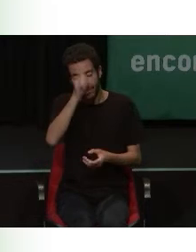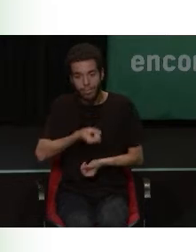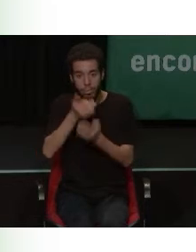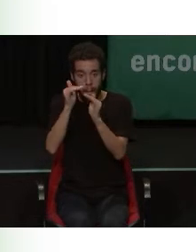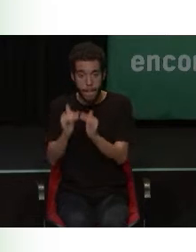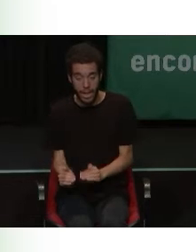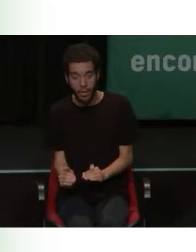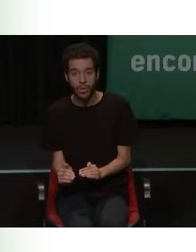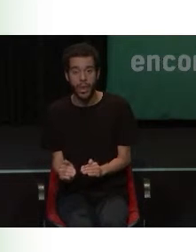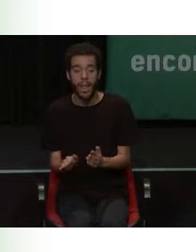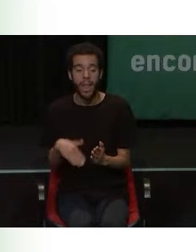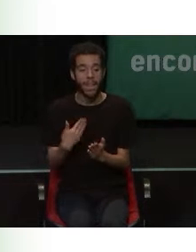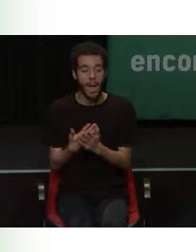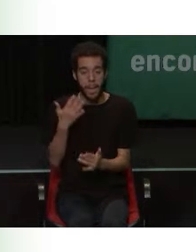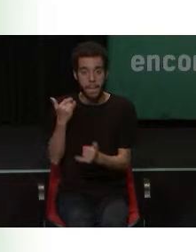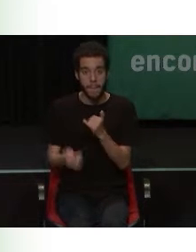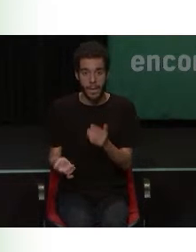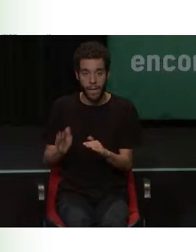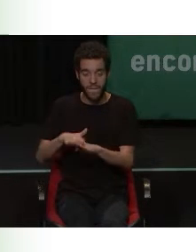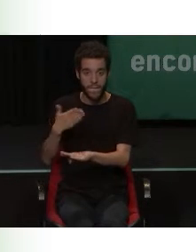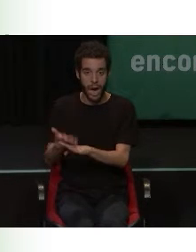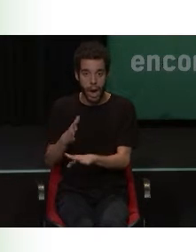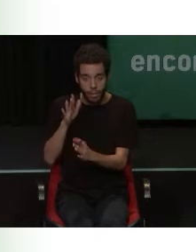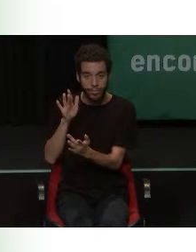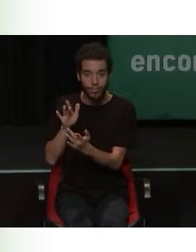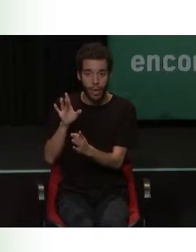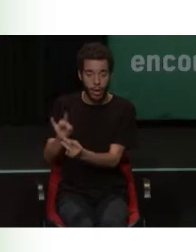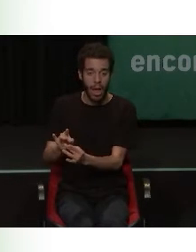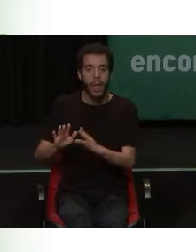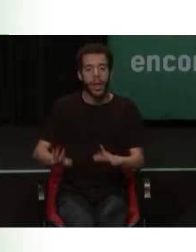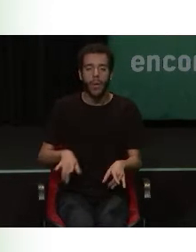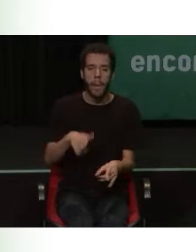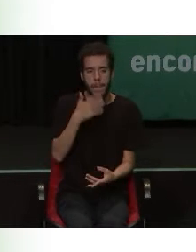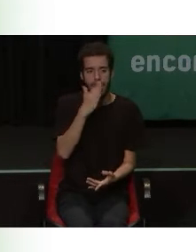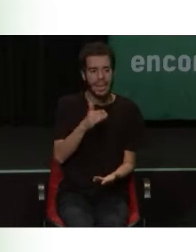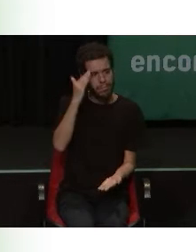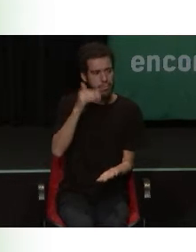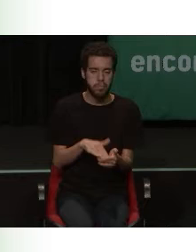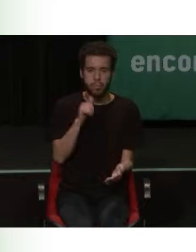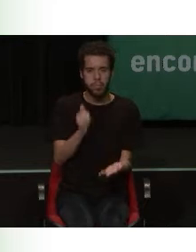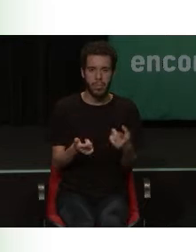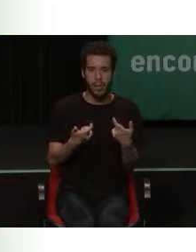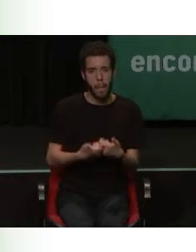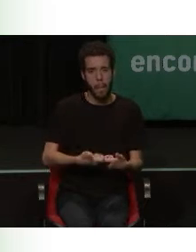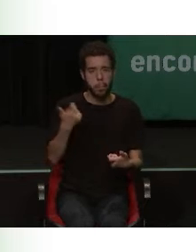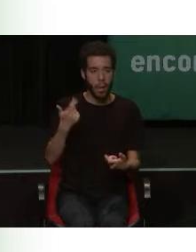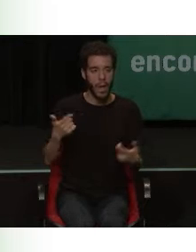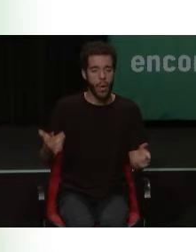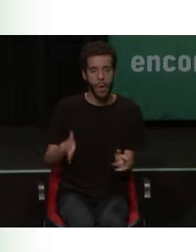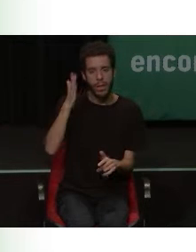less impulsiveness tend to increase the risk. This result is a